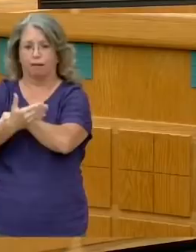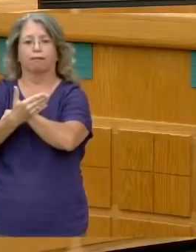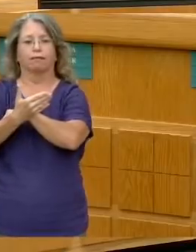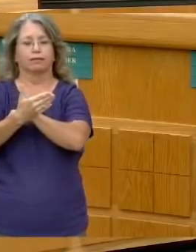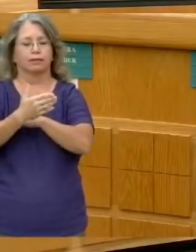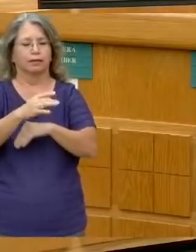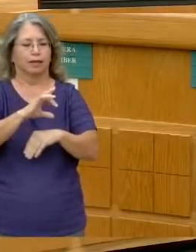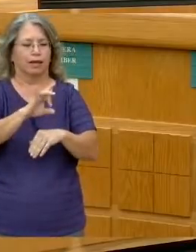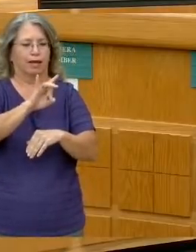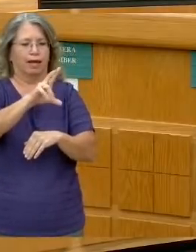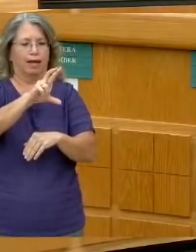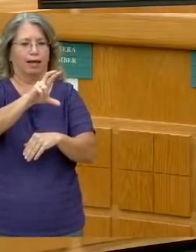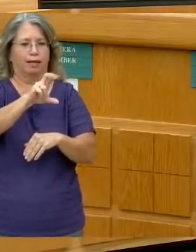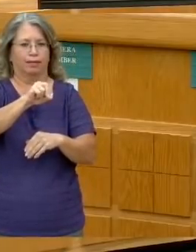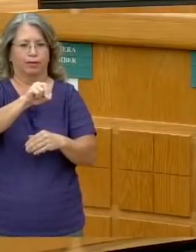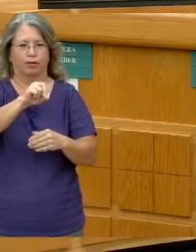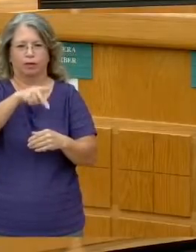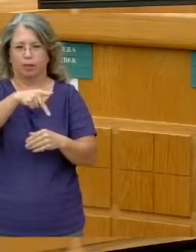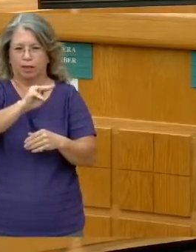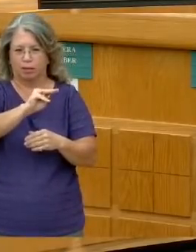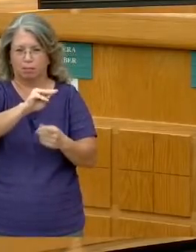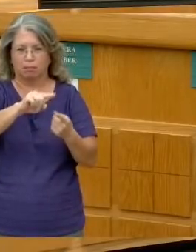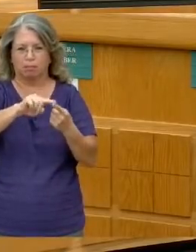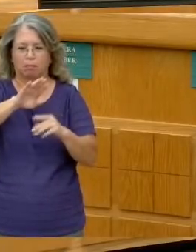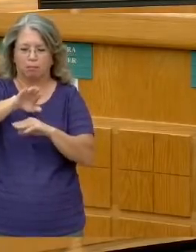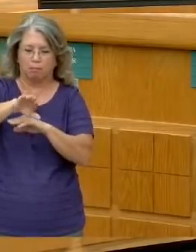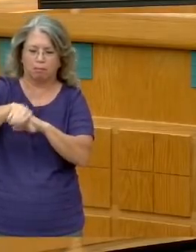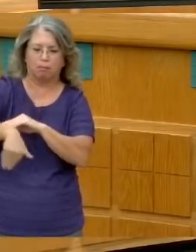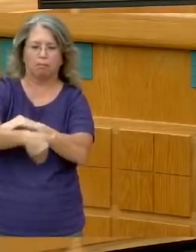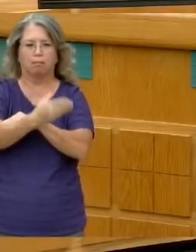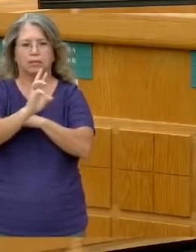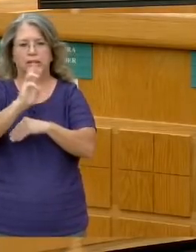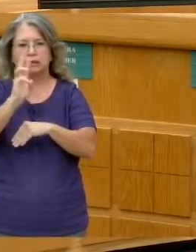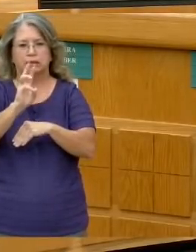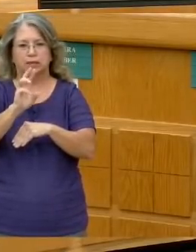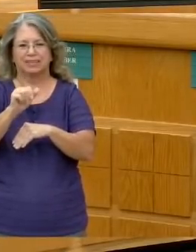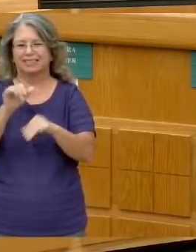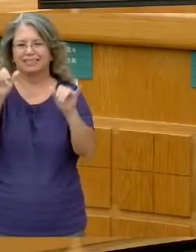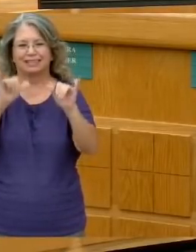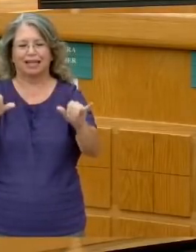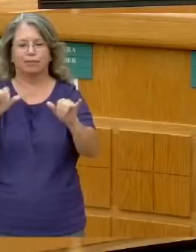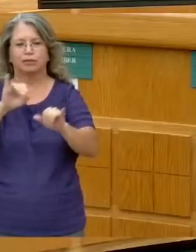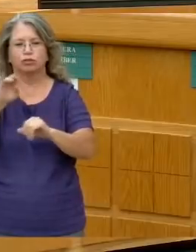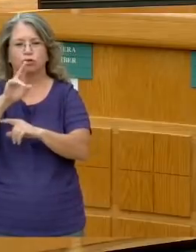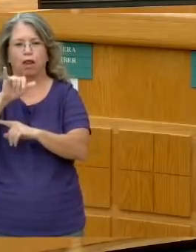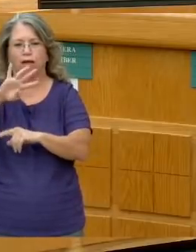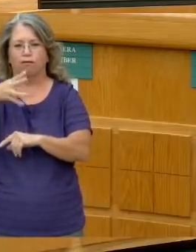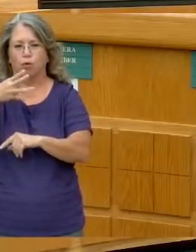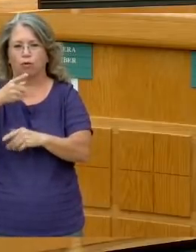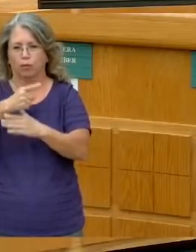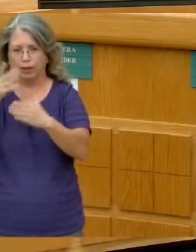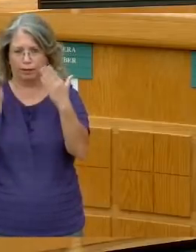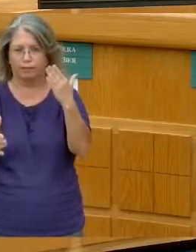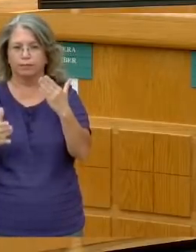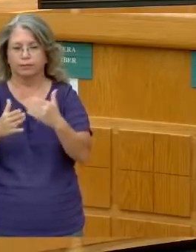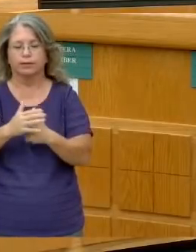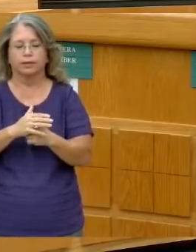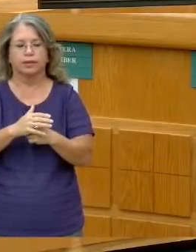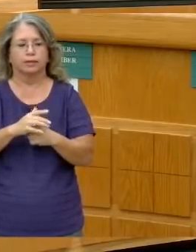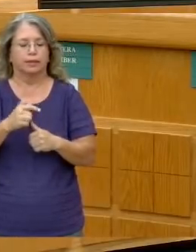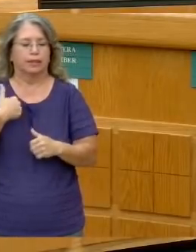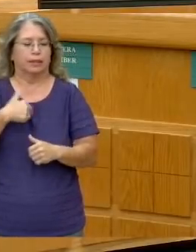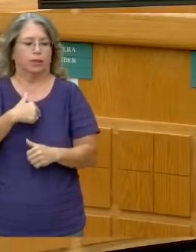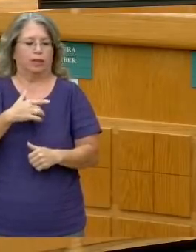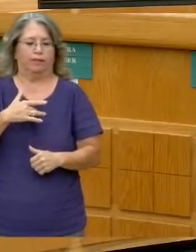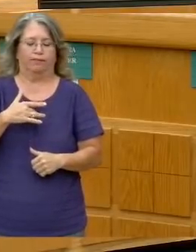a.m. It's pretty much the exact orders that we had for July the 4th, but we just feel like